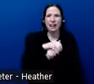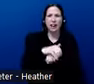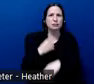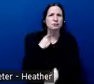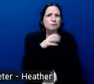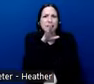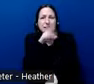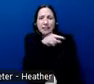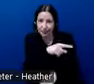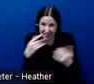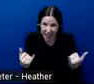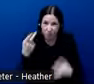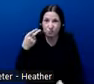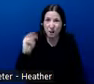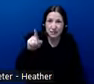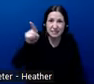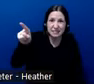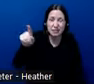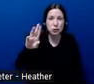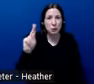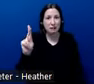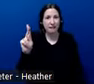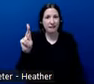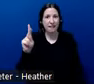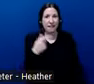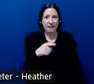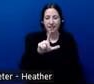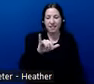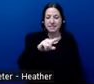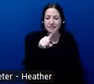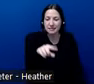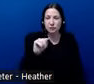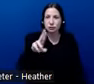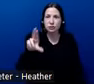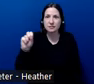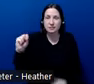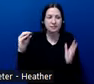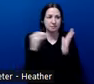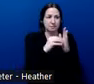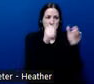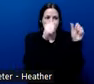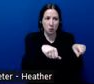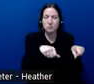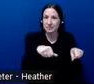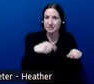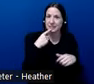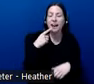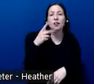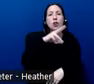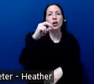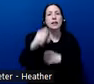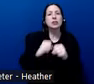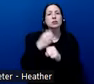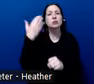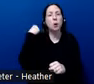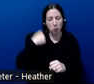now the Prime Minister of the United Kingdom. Liz Truss posted on Instagram, 30 years ago, I spent a year in Canada that changed